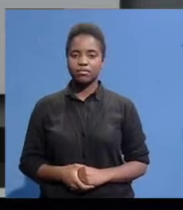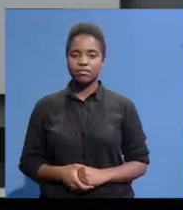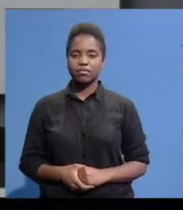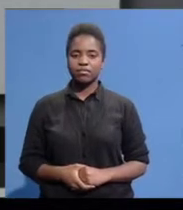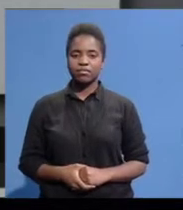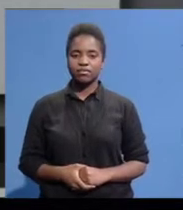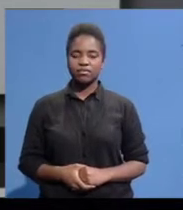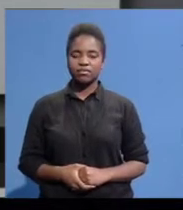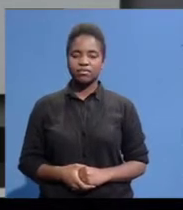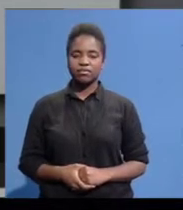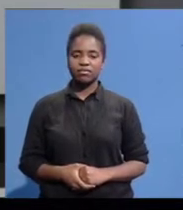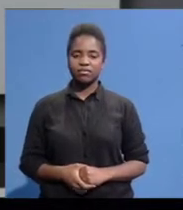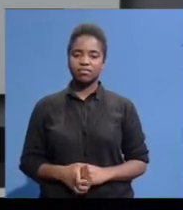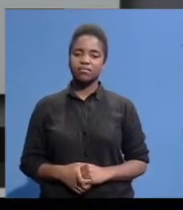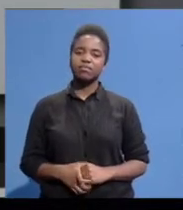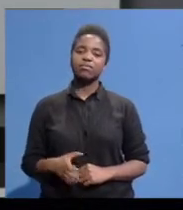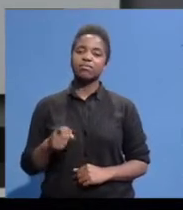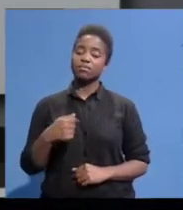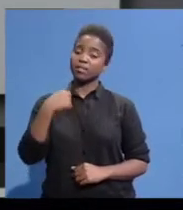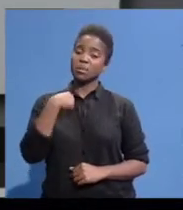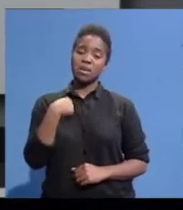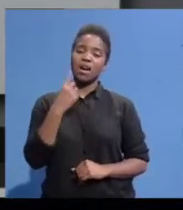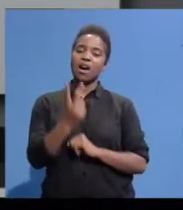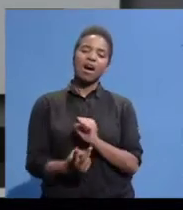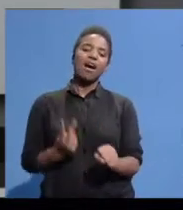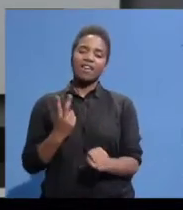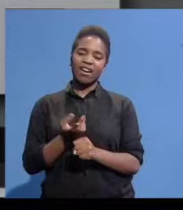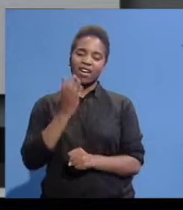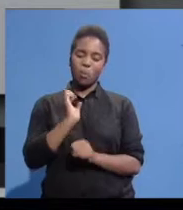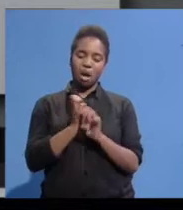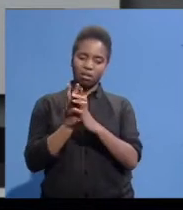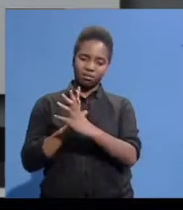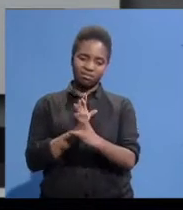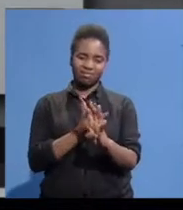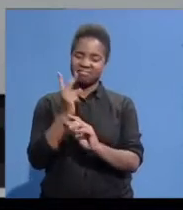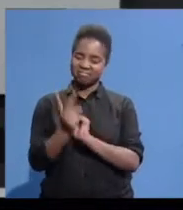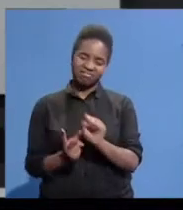Heat rash, heat sores, flu. I'd do it all over again. What a moment.